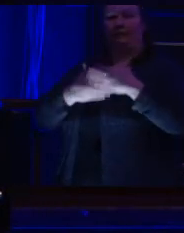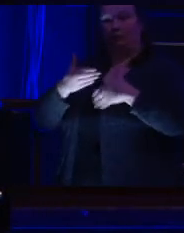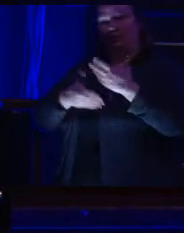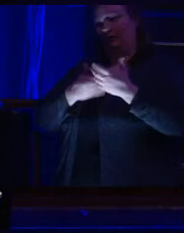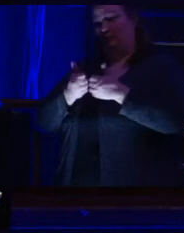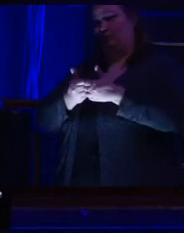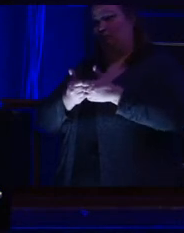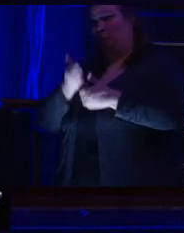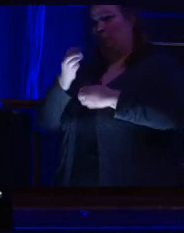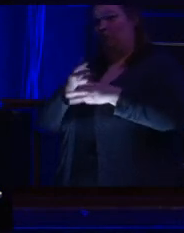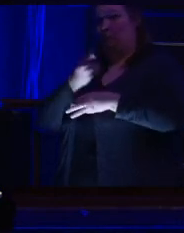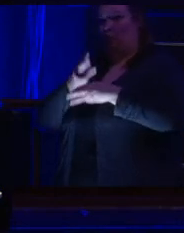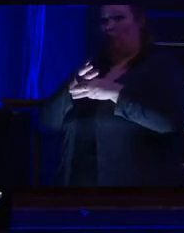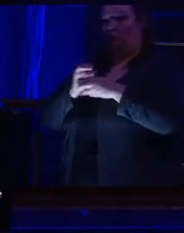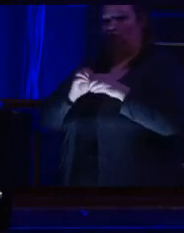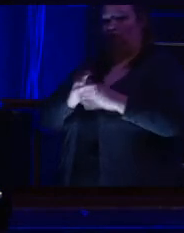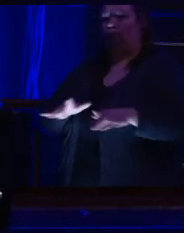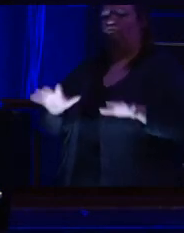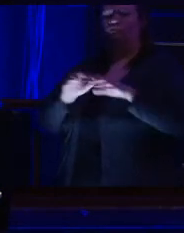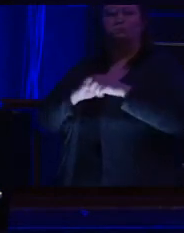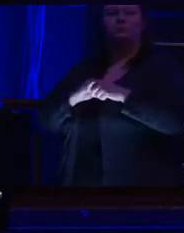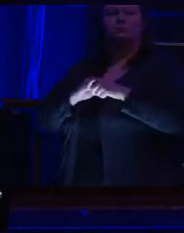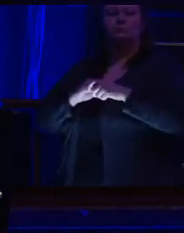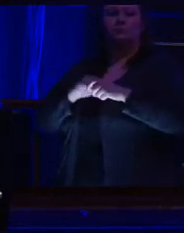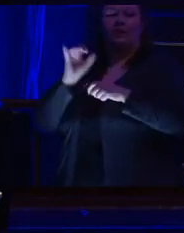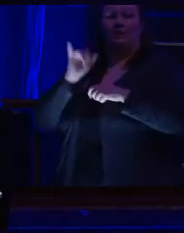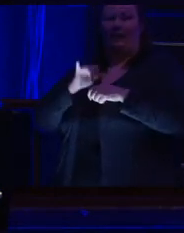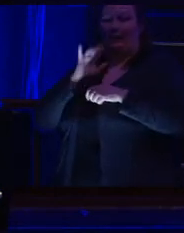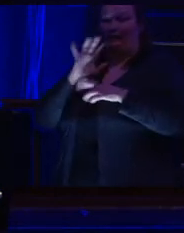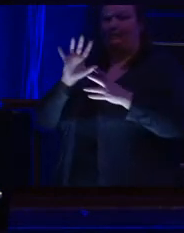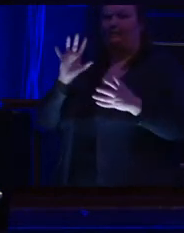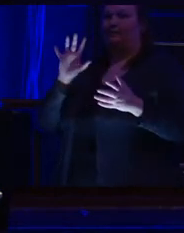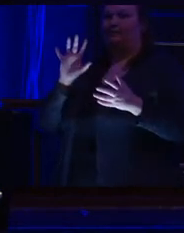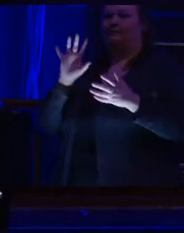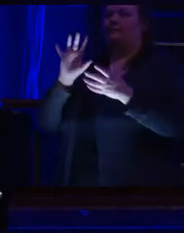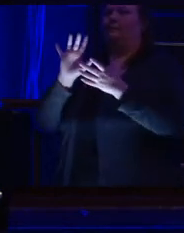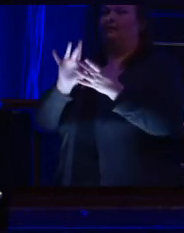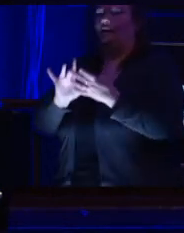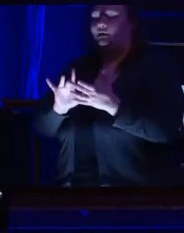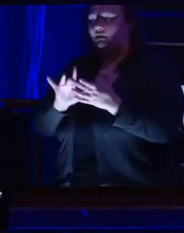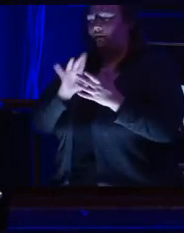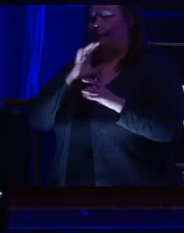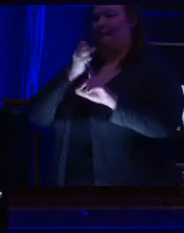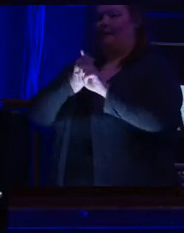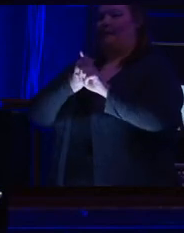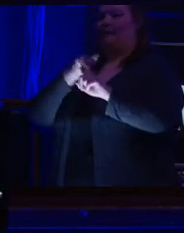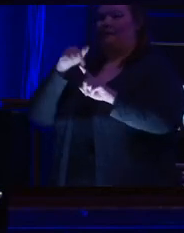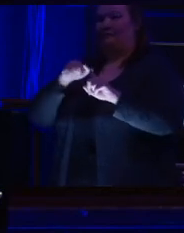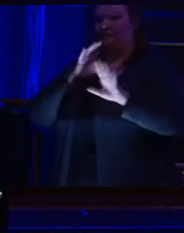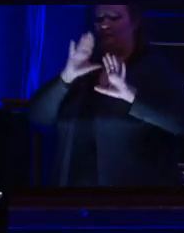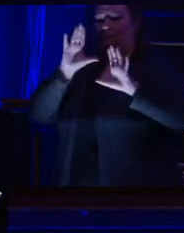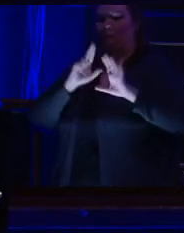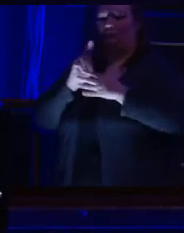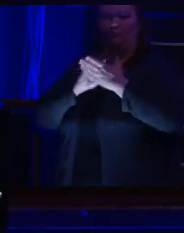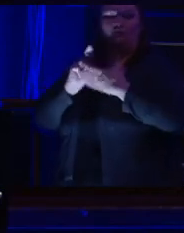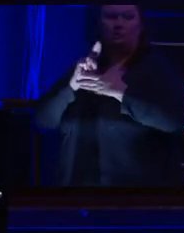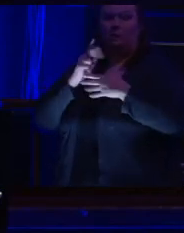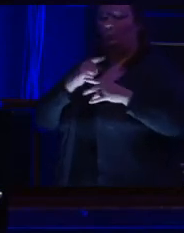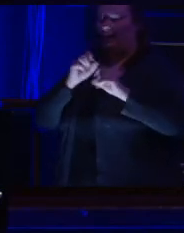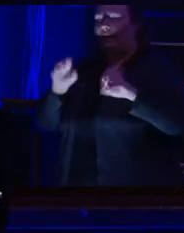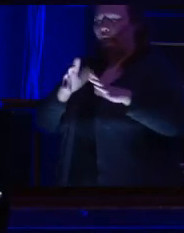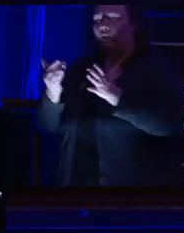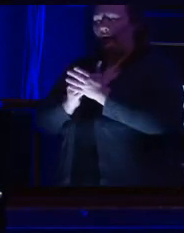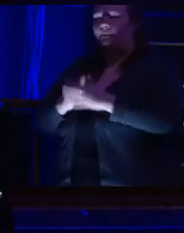most of the world. That is the reach. That is the impact of this great institution. And we can do it